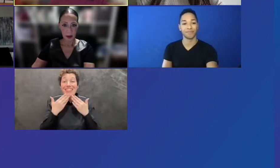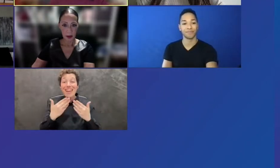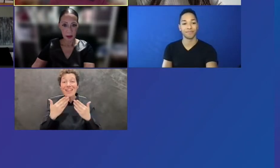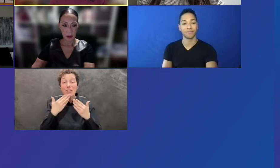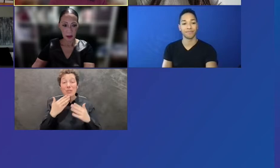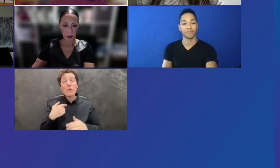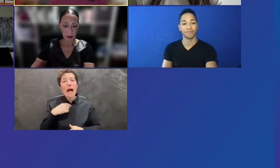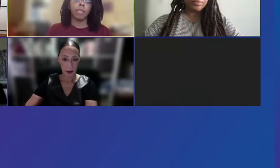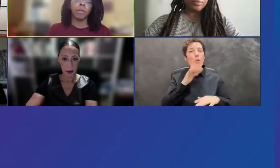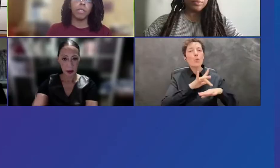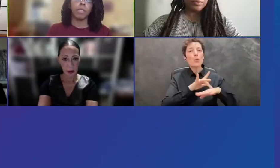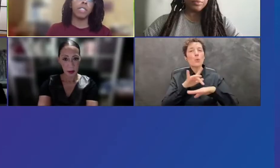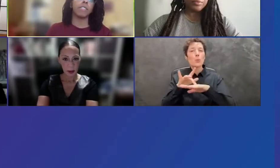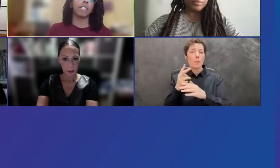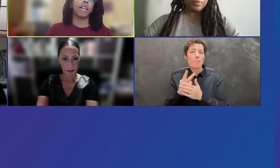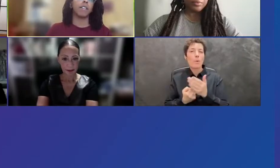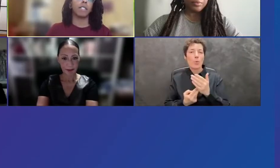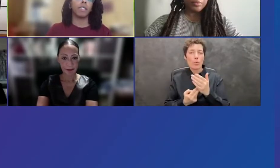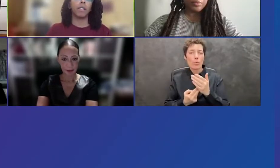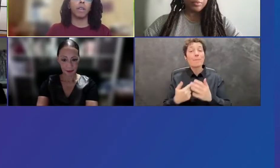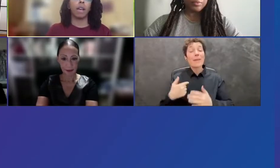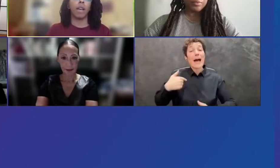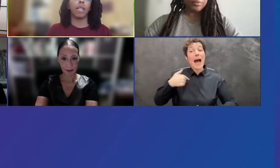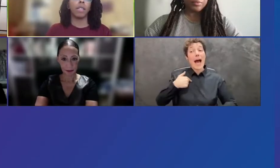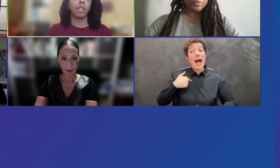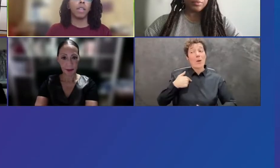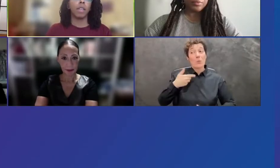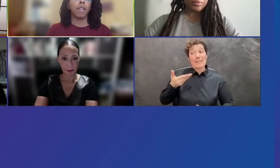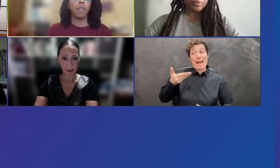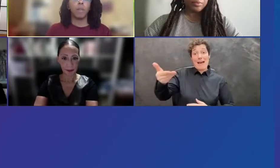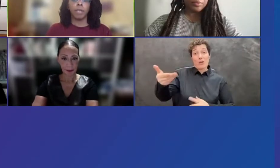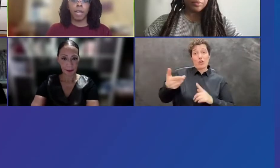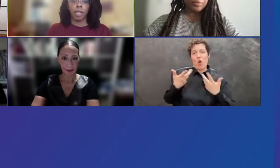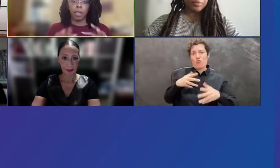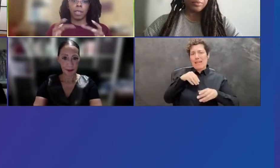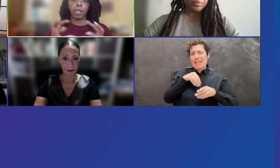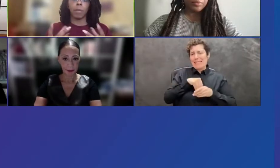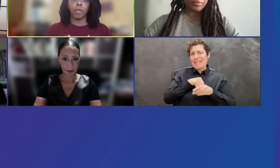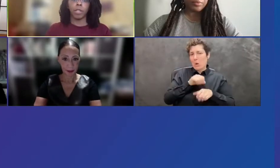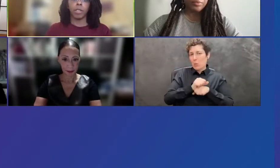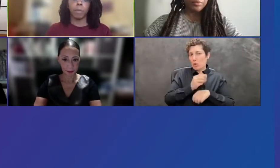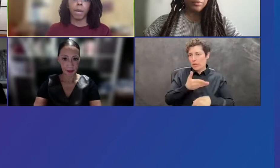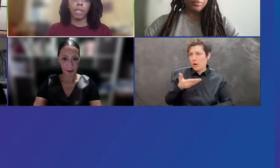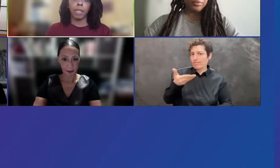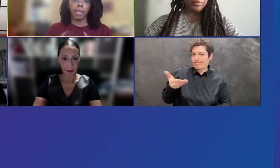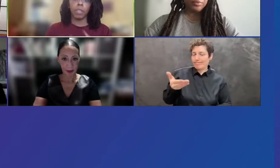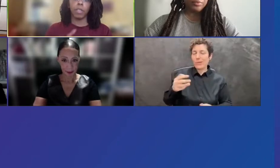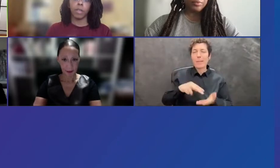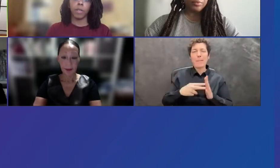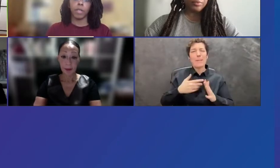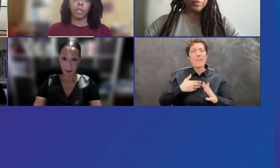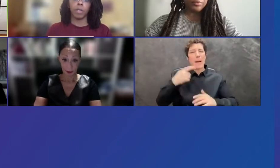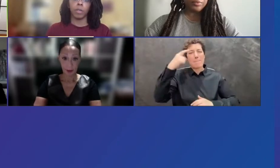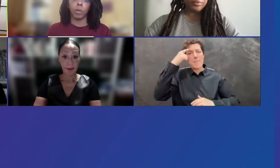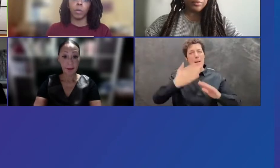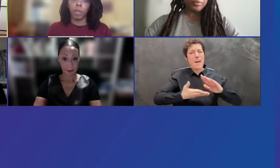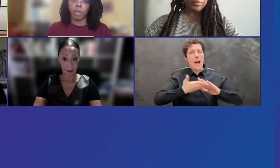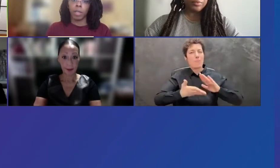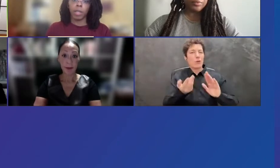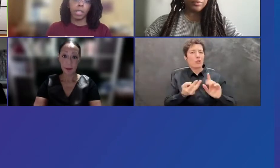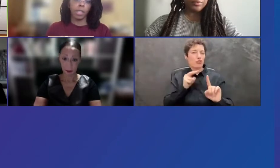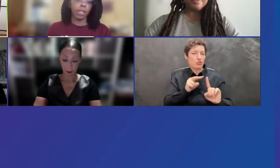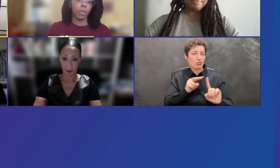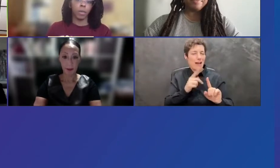do both. Because I was an inside hire, I think I have always had like an operations mind. I like to know how things